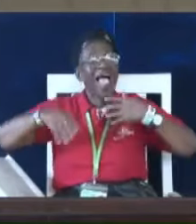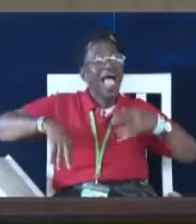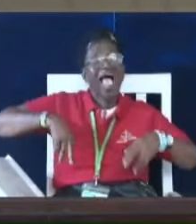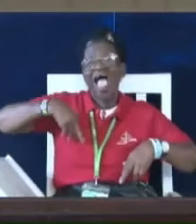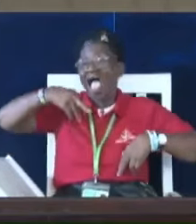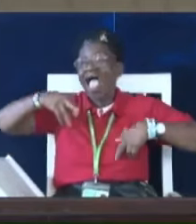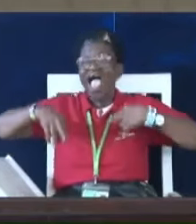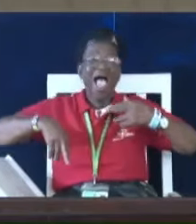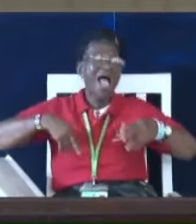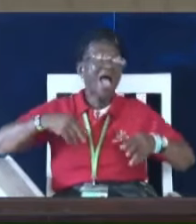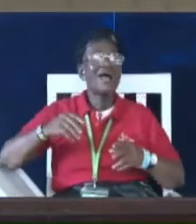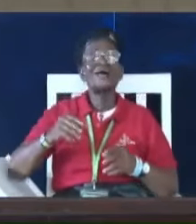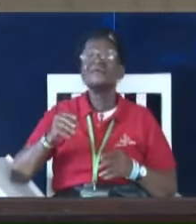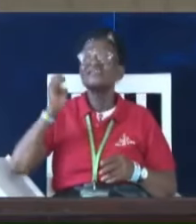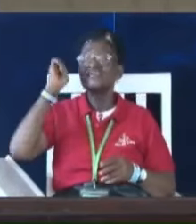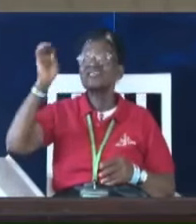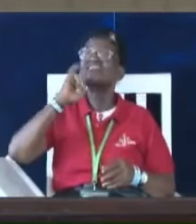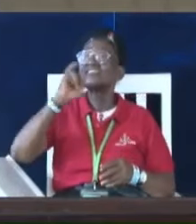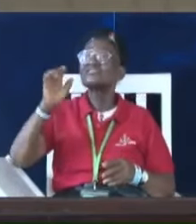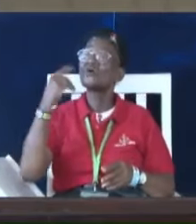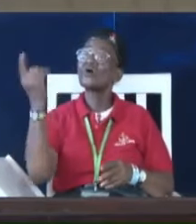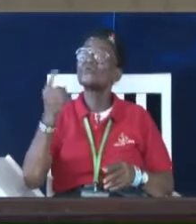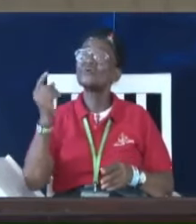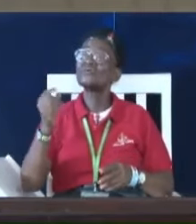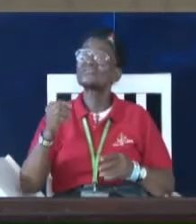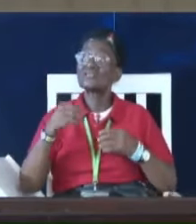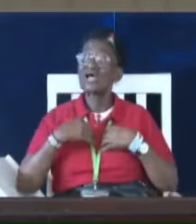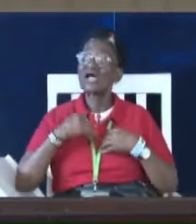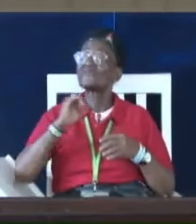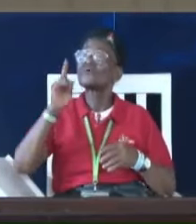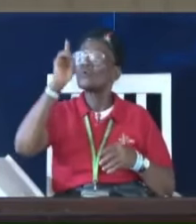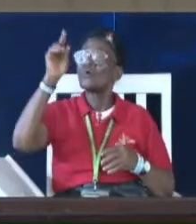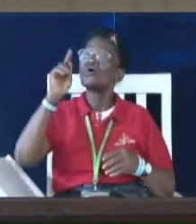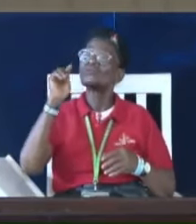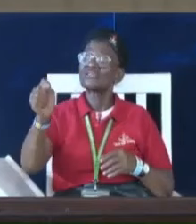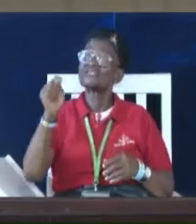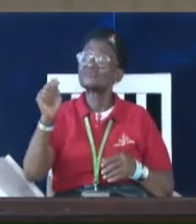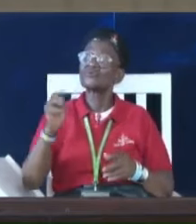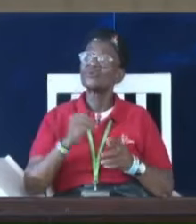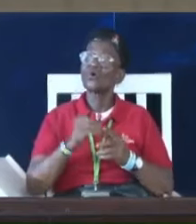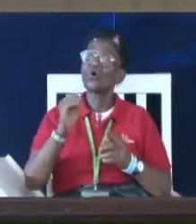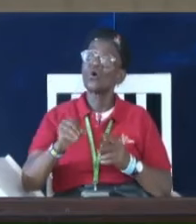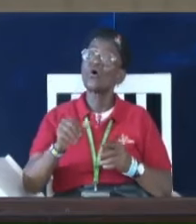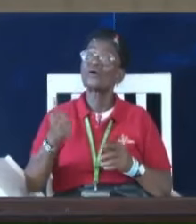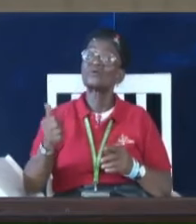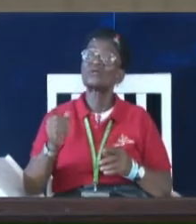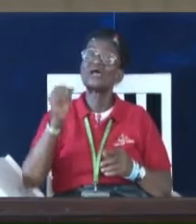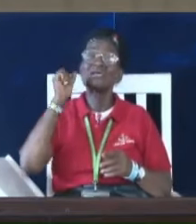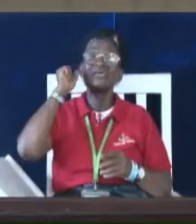he's always having one testimony or the other. His name became